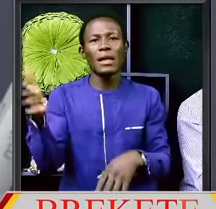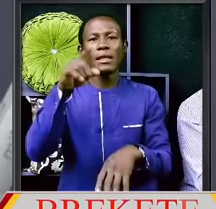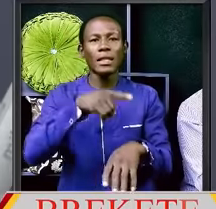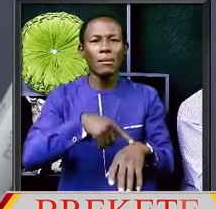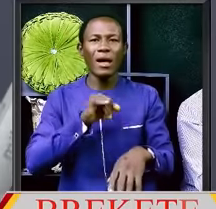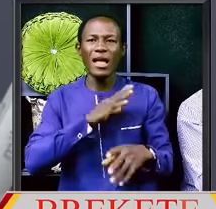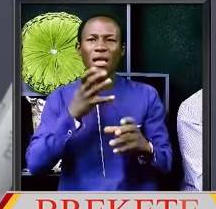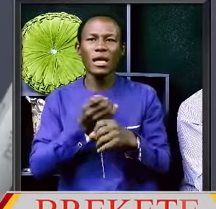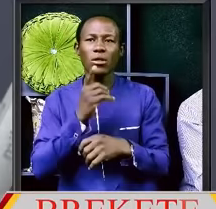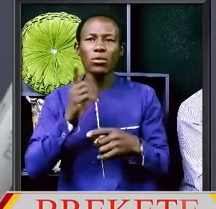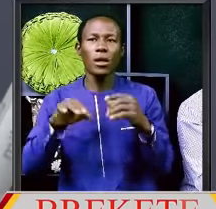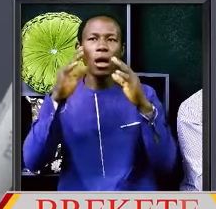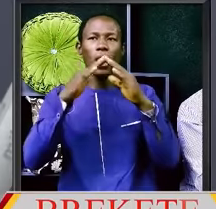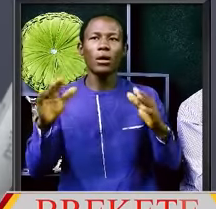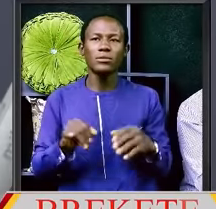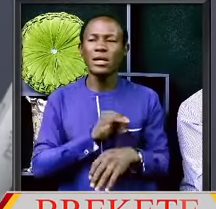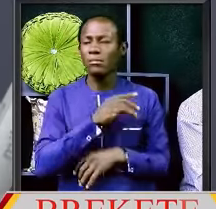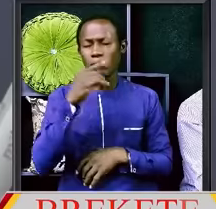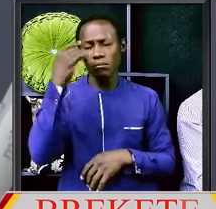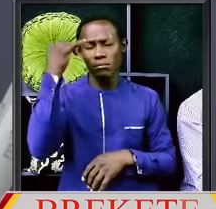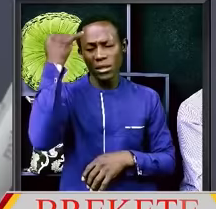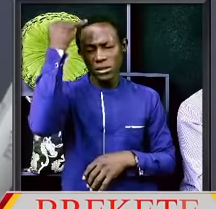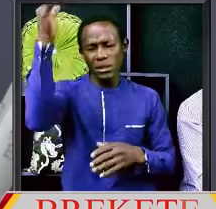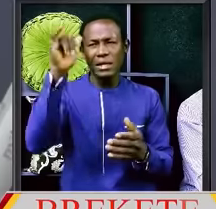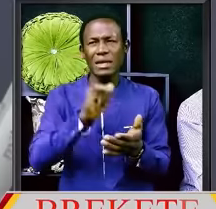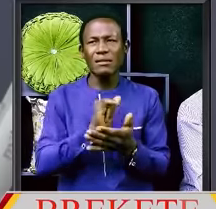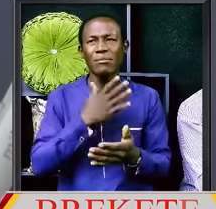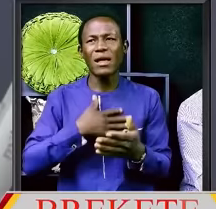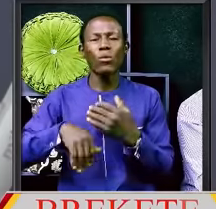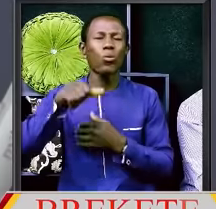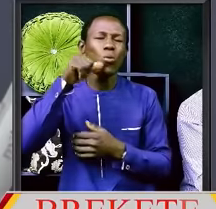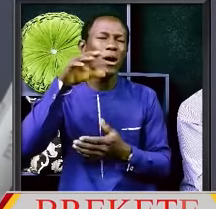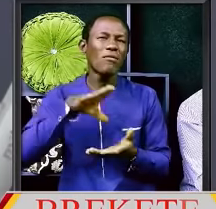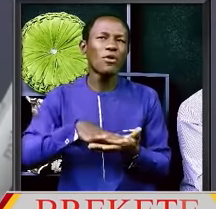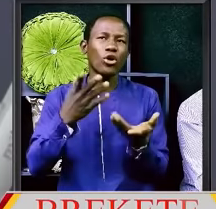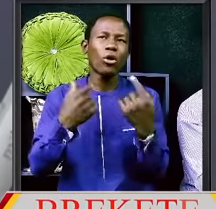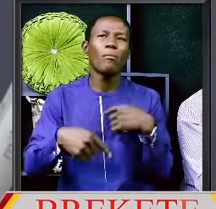back. I nearly run mad.